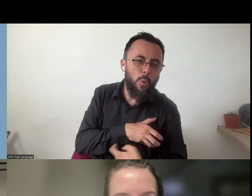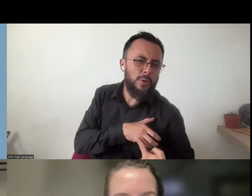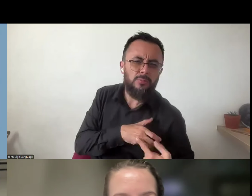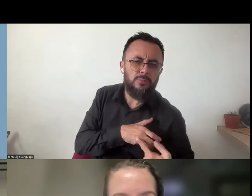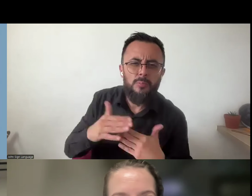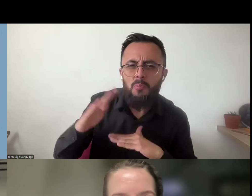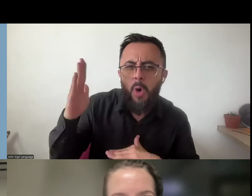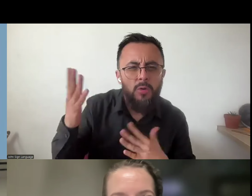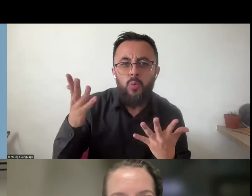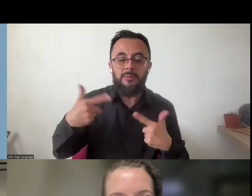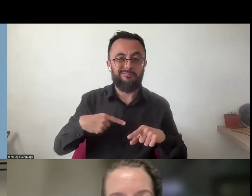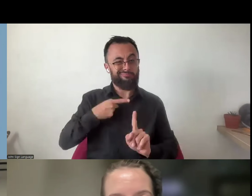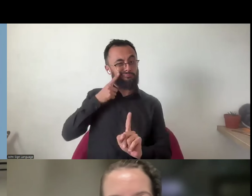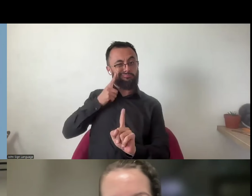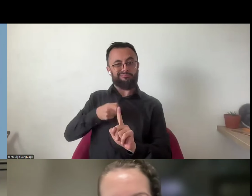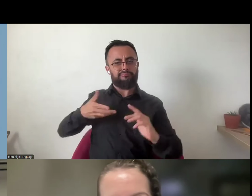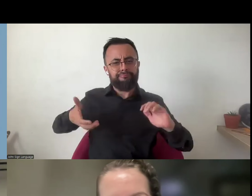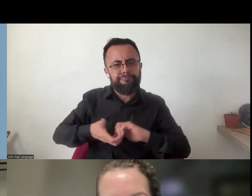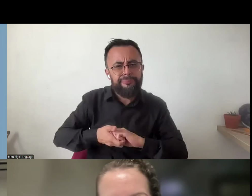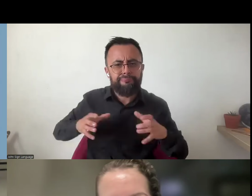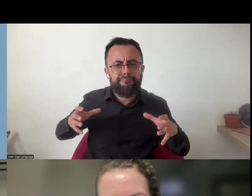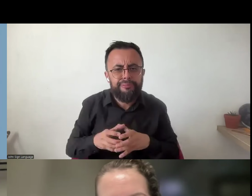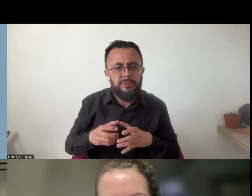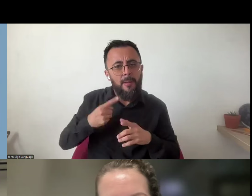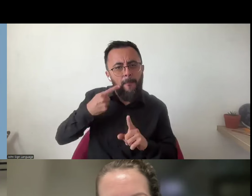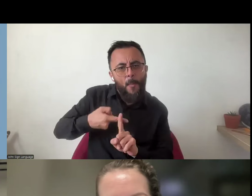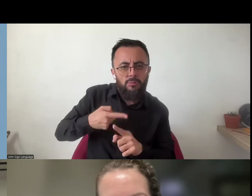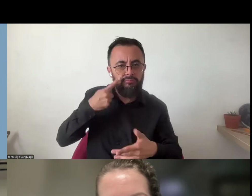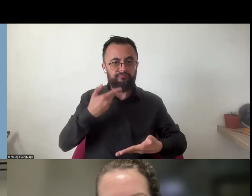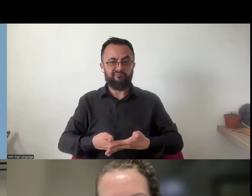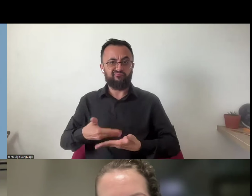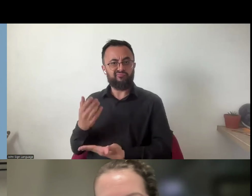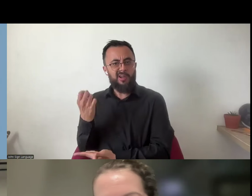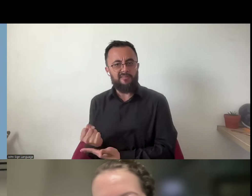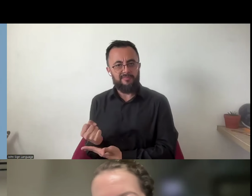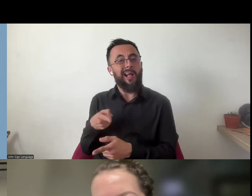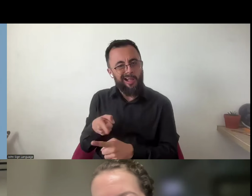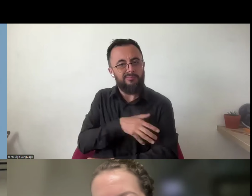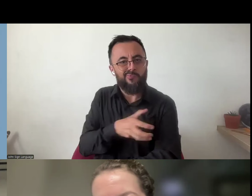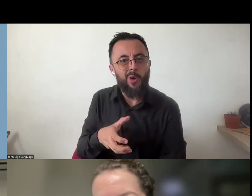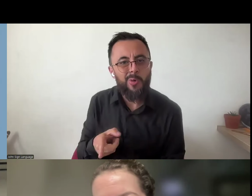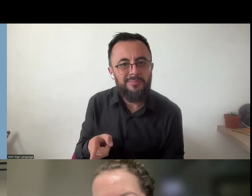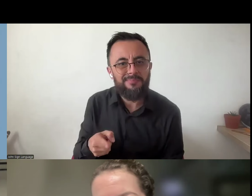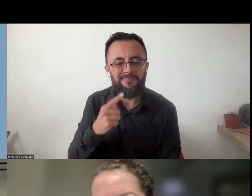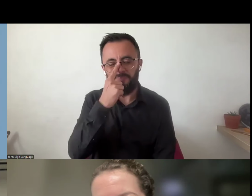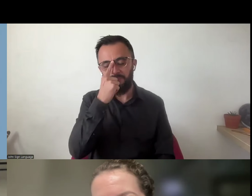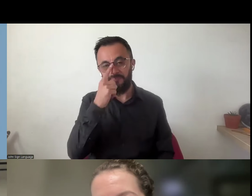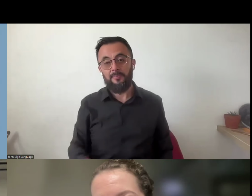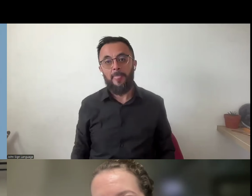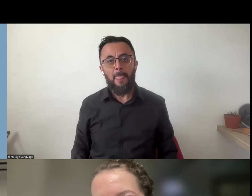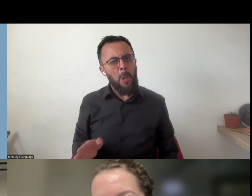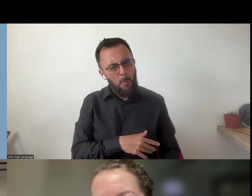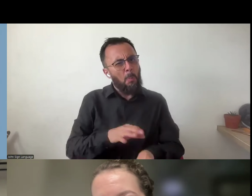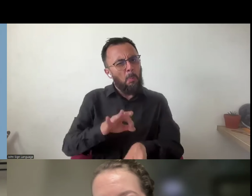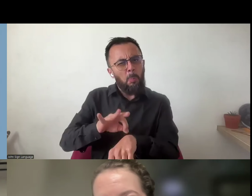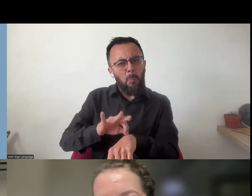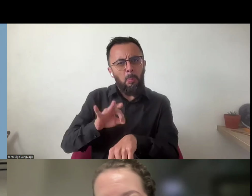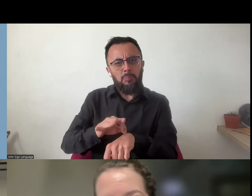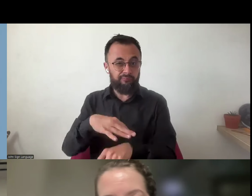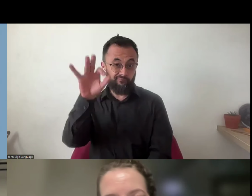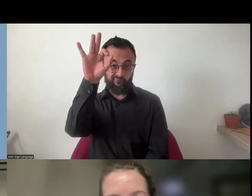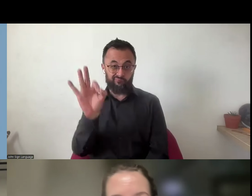Muchísimas gracias, doctora Brajovic, por sus Thank you very comentarios. much, Creo que Dr. tenemos tiempo Bradovich, for your para una comments. última I pregunta think we have time for a en last relación